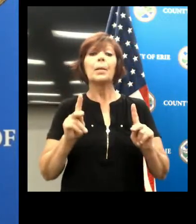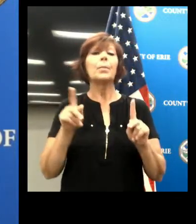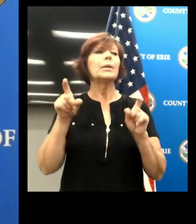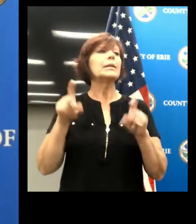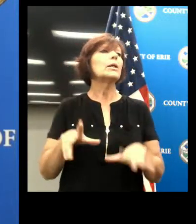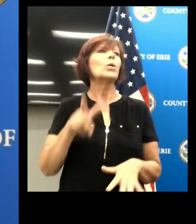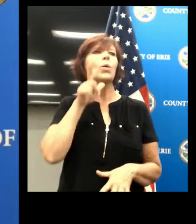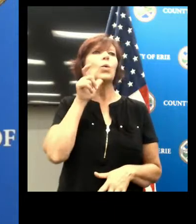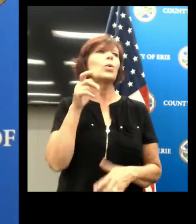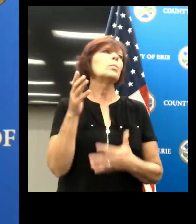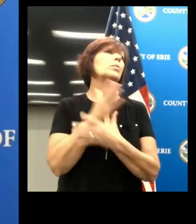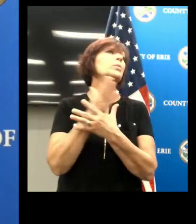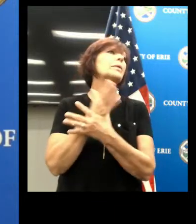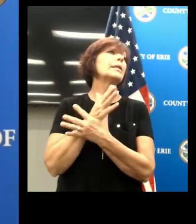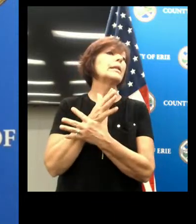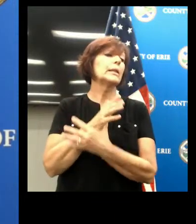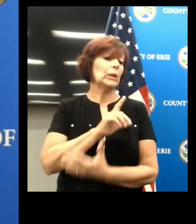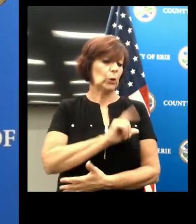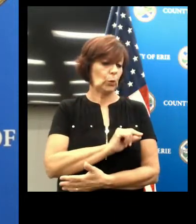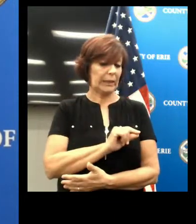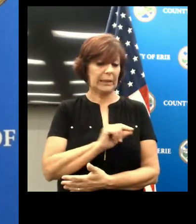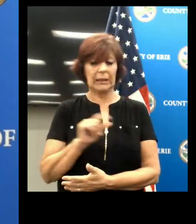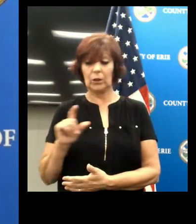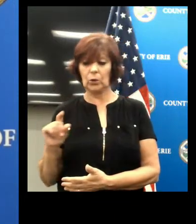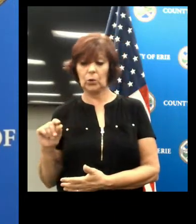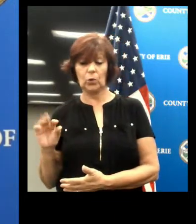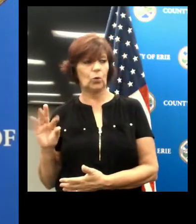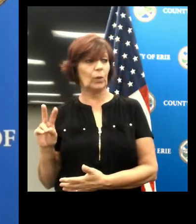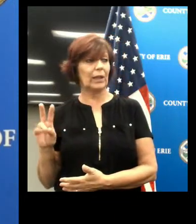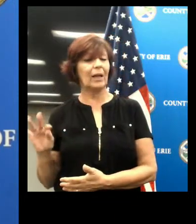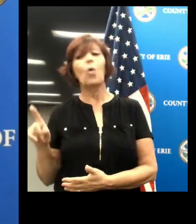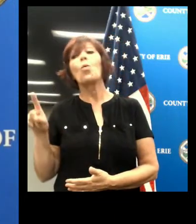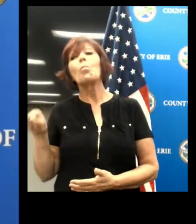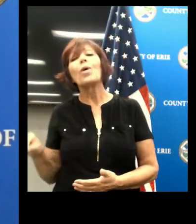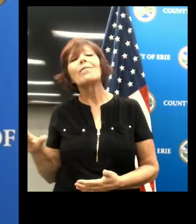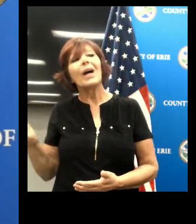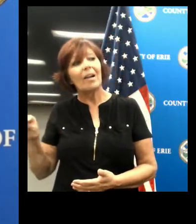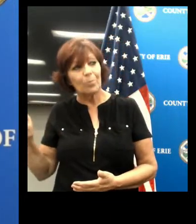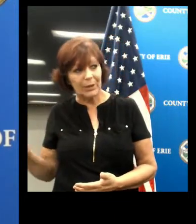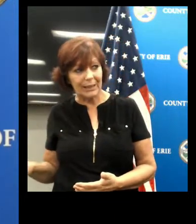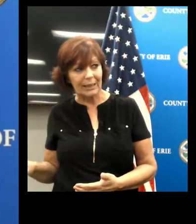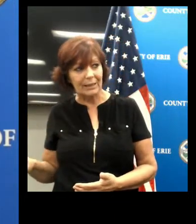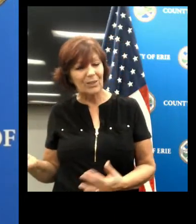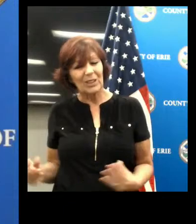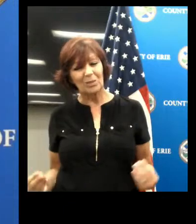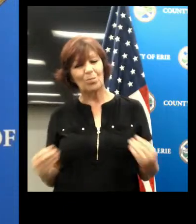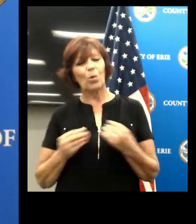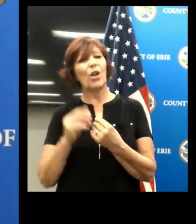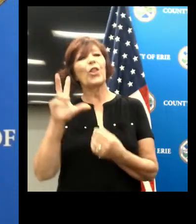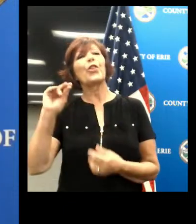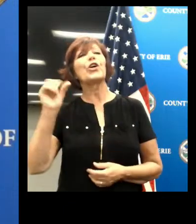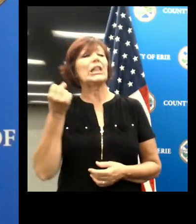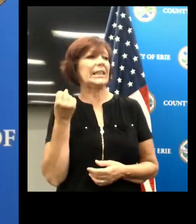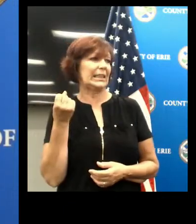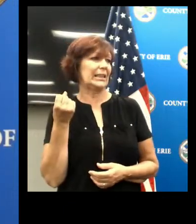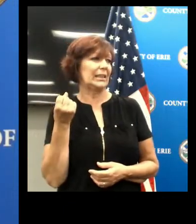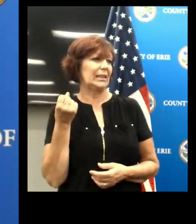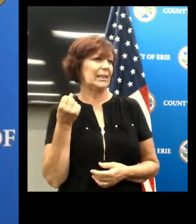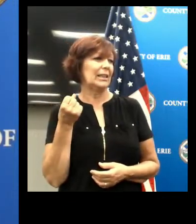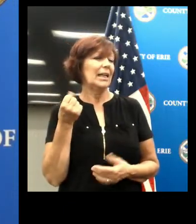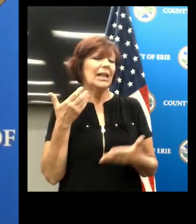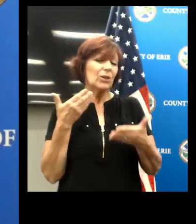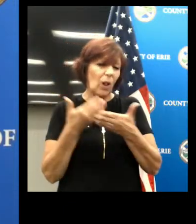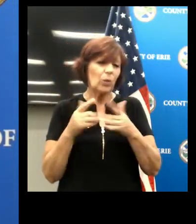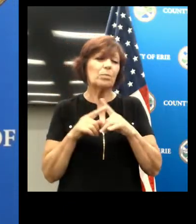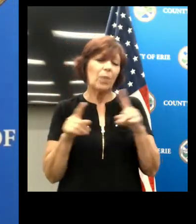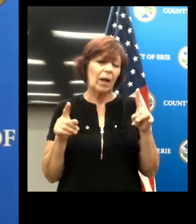tested who were between the ages of 20 and 29, 1.5% were positive. So so, those are close numbers, but however,